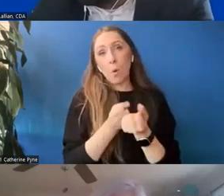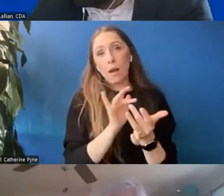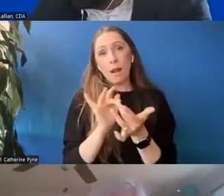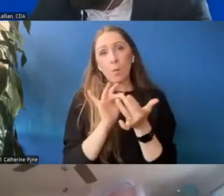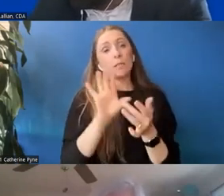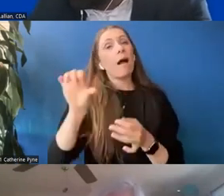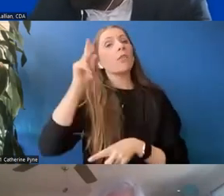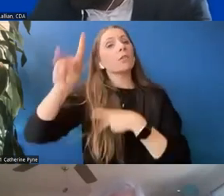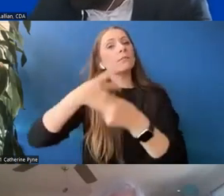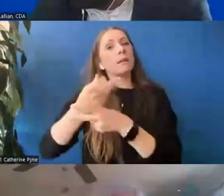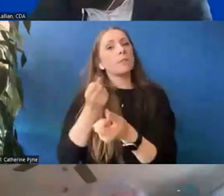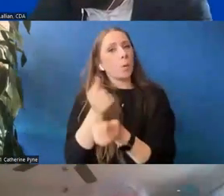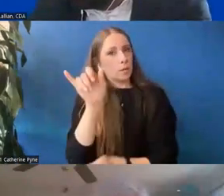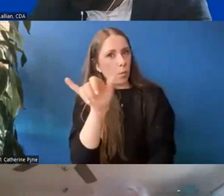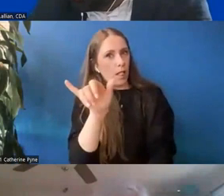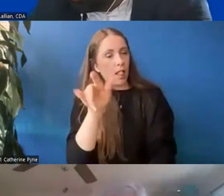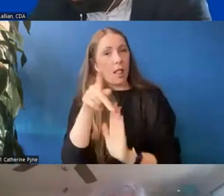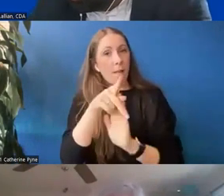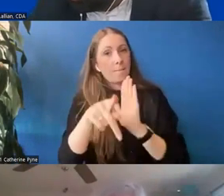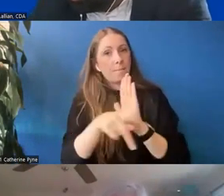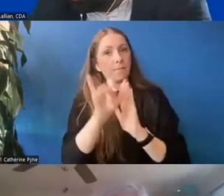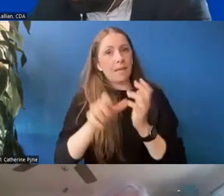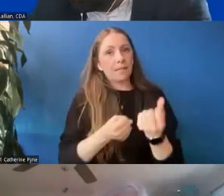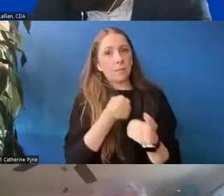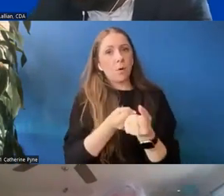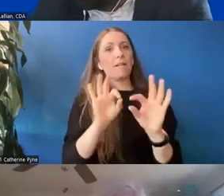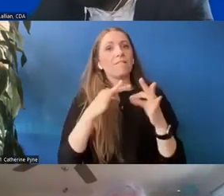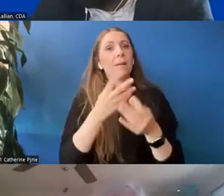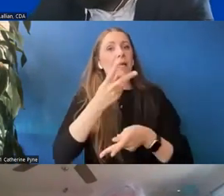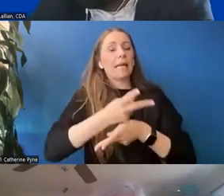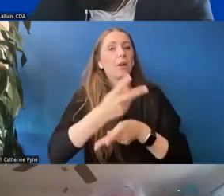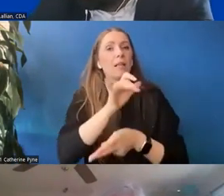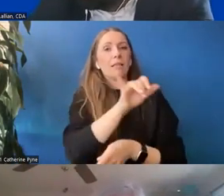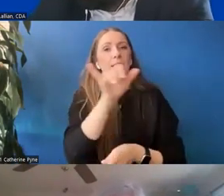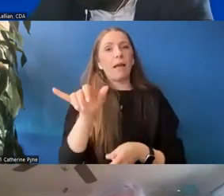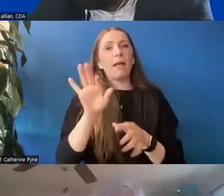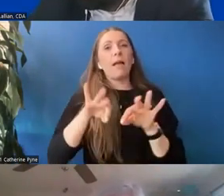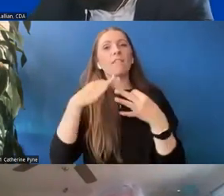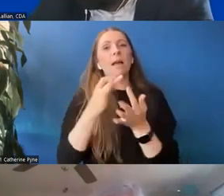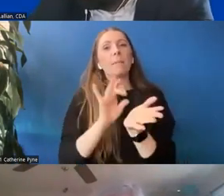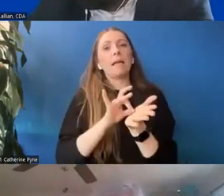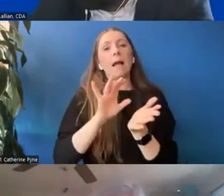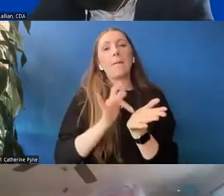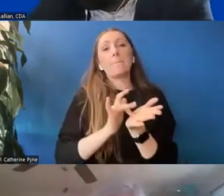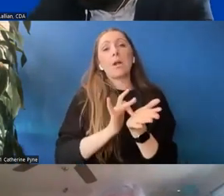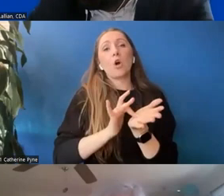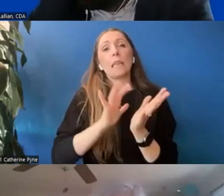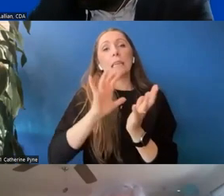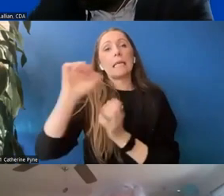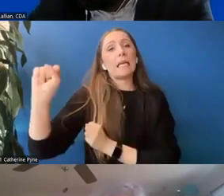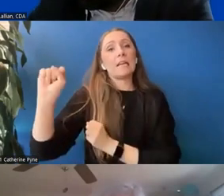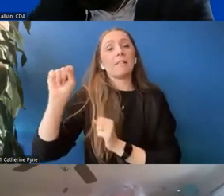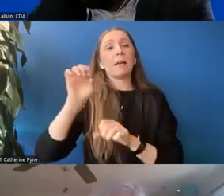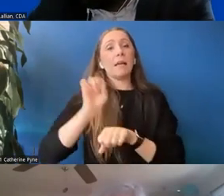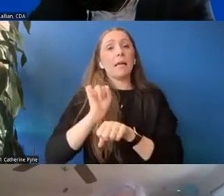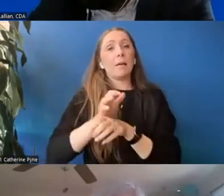other types of supports. Policies that support family caregiving, such as family medical leave and employer policies